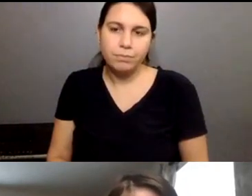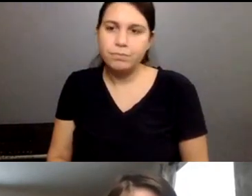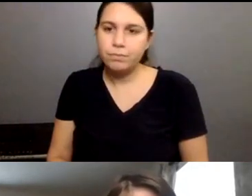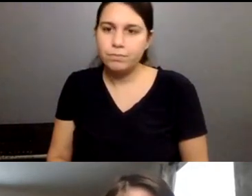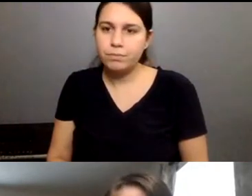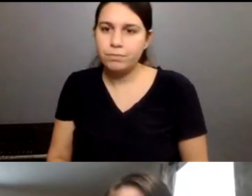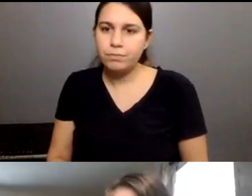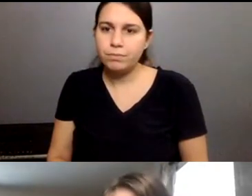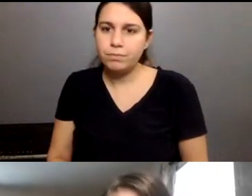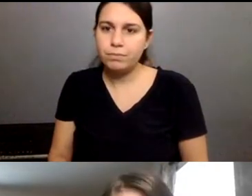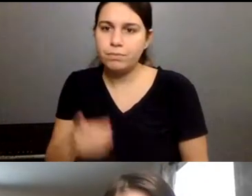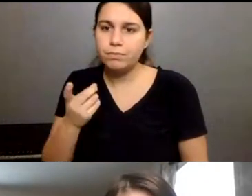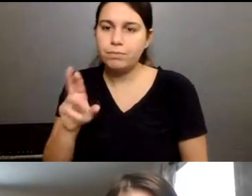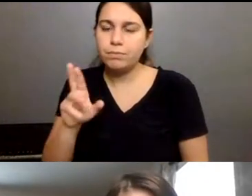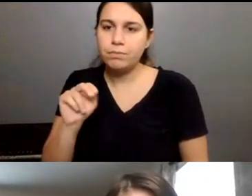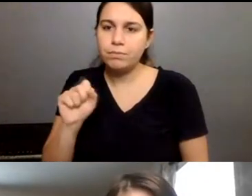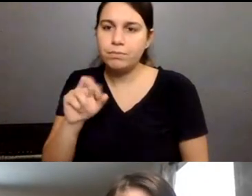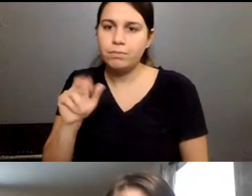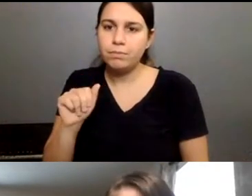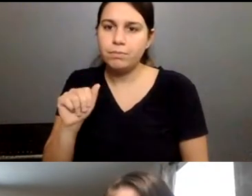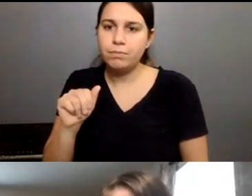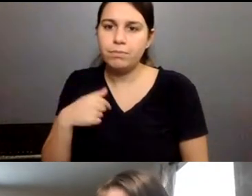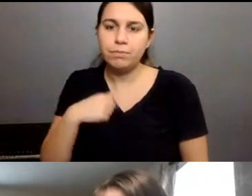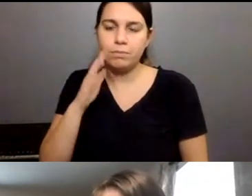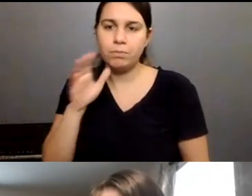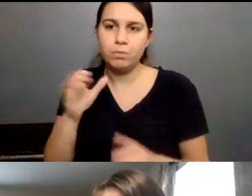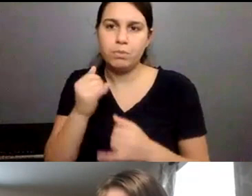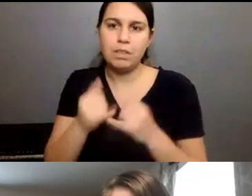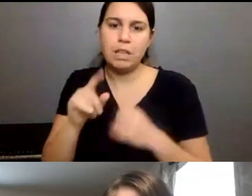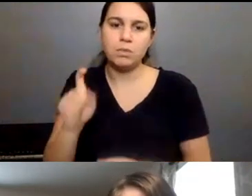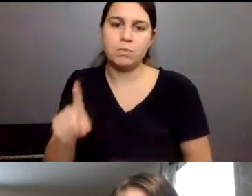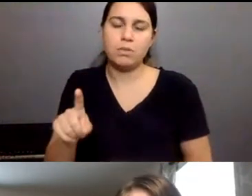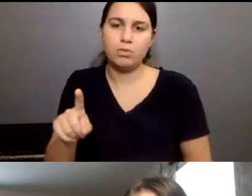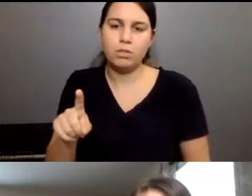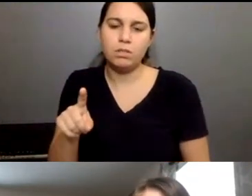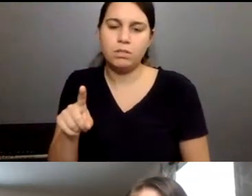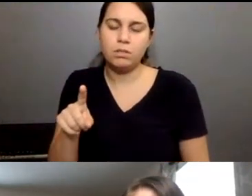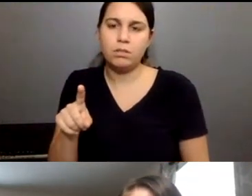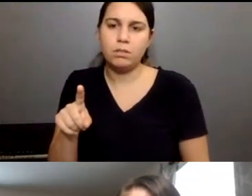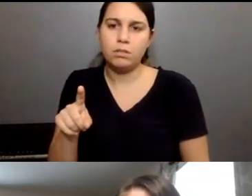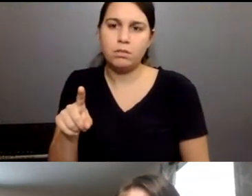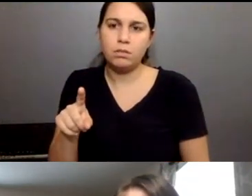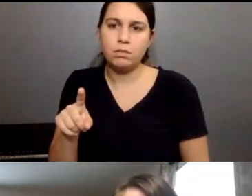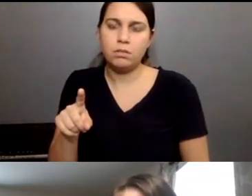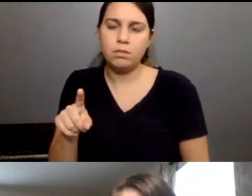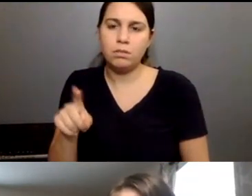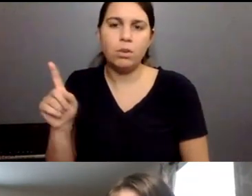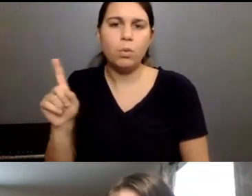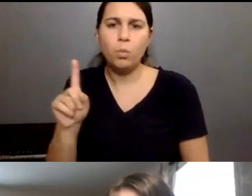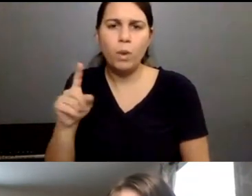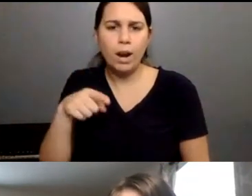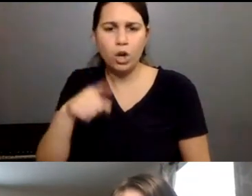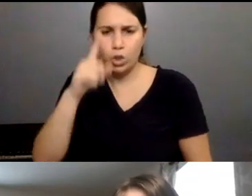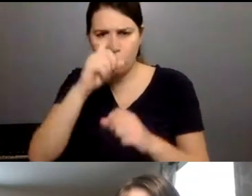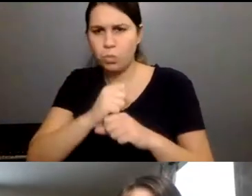If it's okay, I'm going to take maybe the last question here and ask, where do you see this